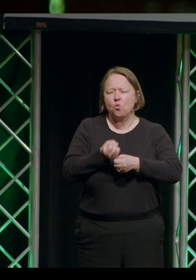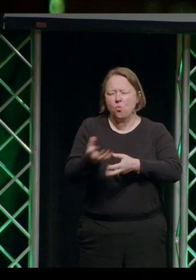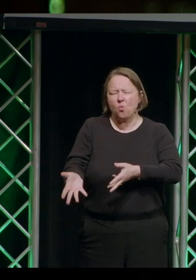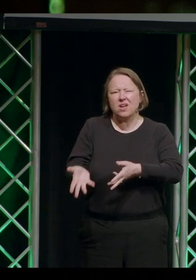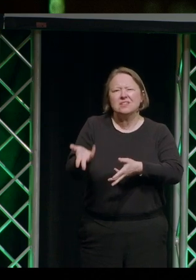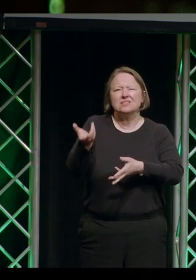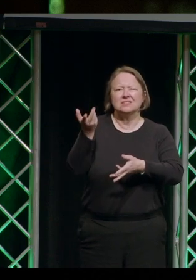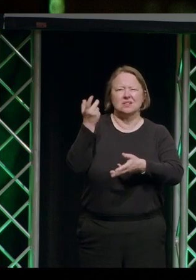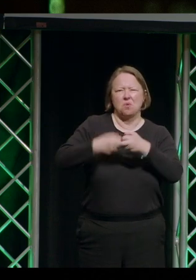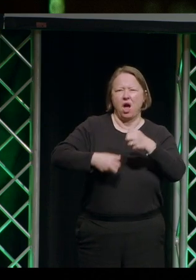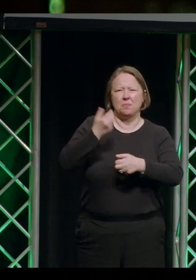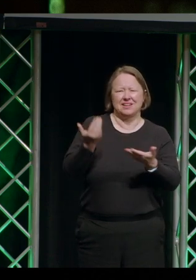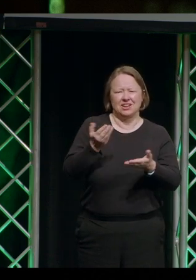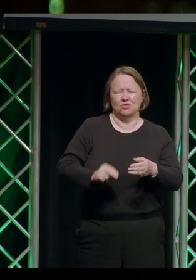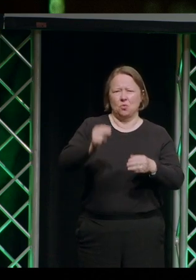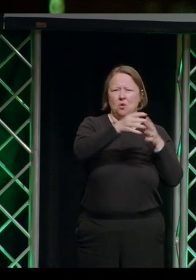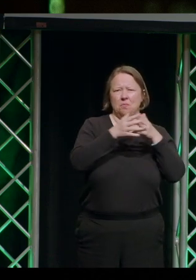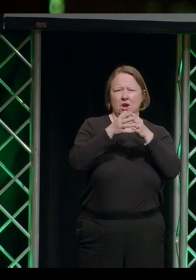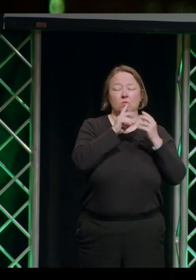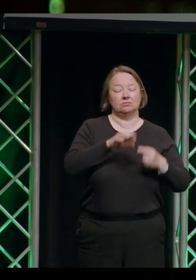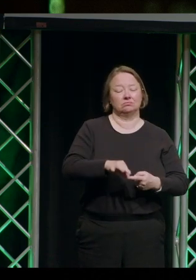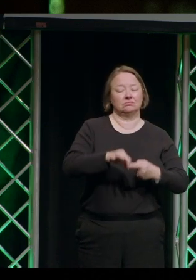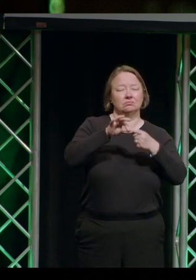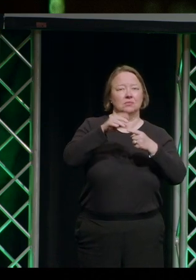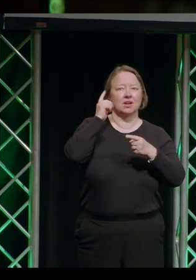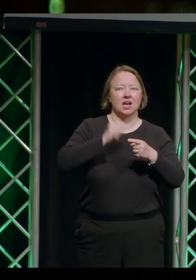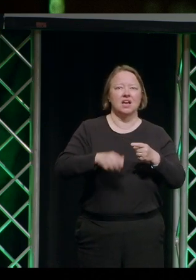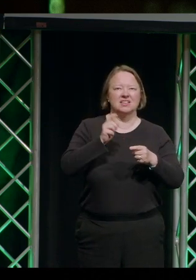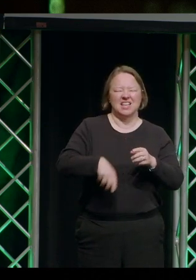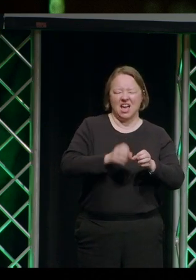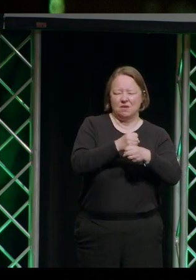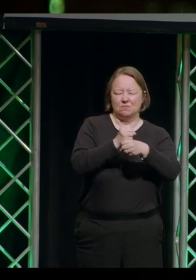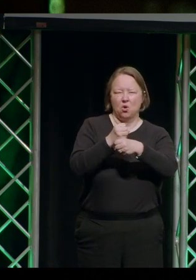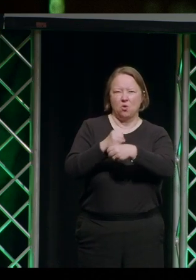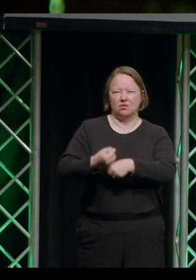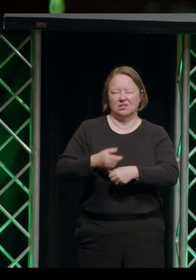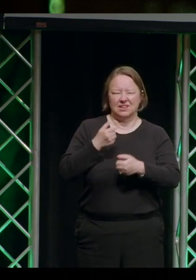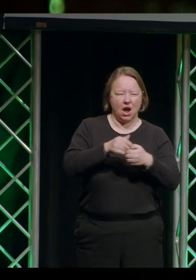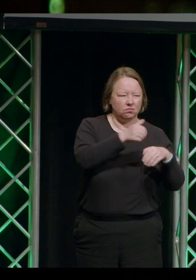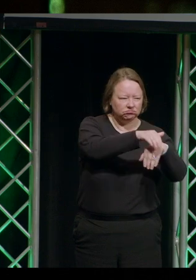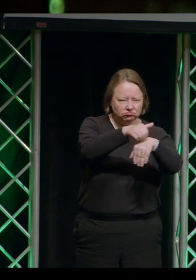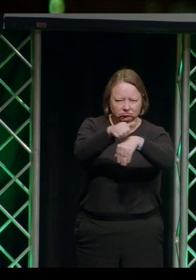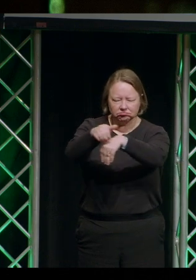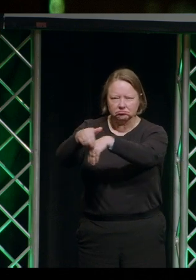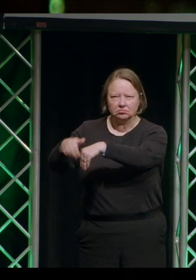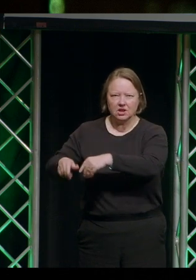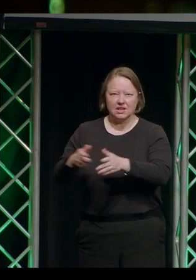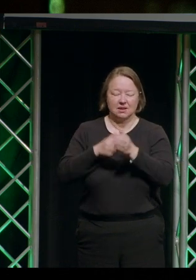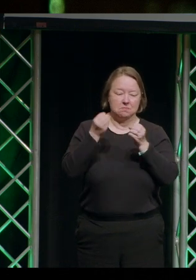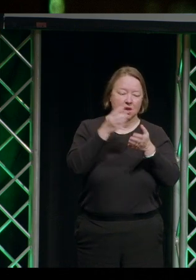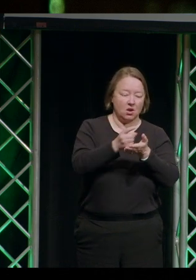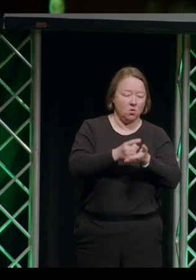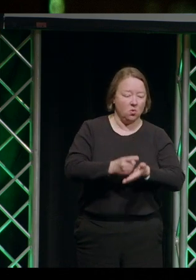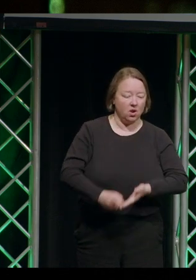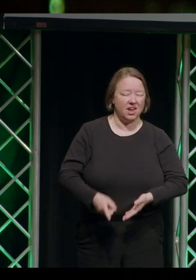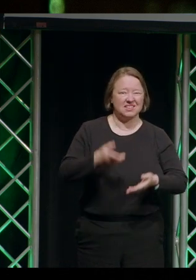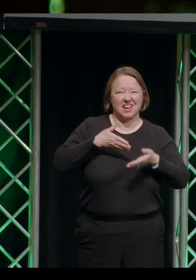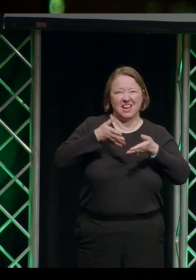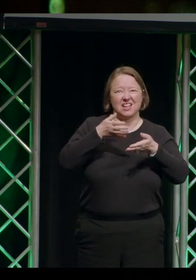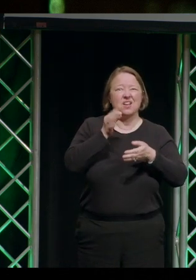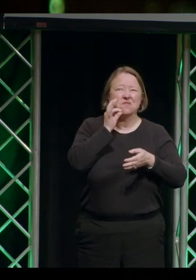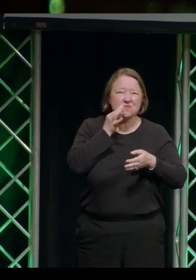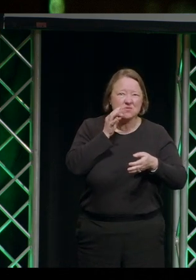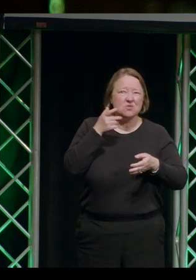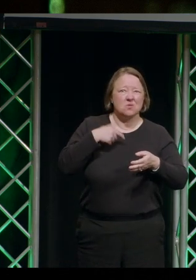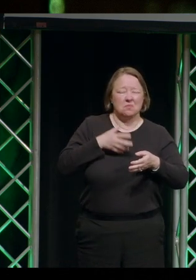North America is unique because the produce distribution pipeline can take up to several weeks, leaving produce susceptible to rotting and